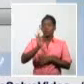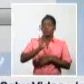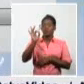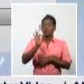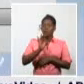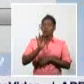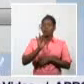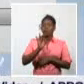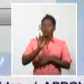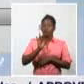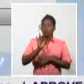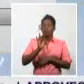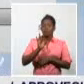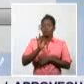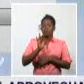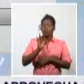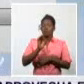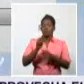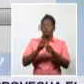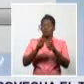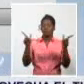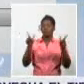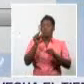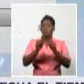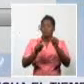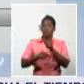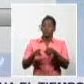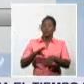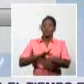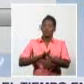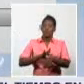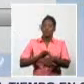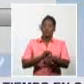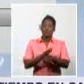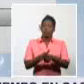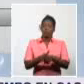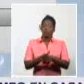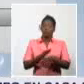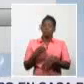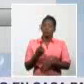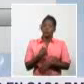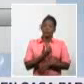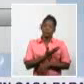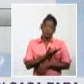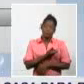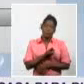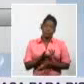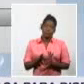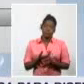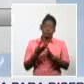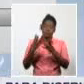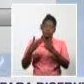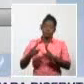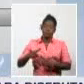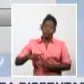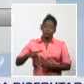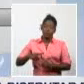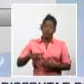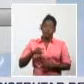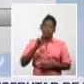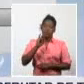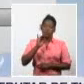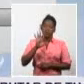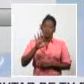4.5% of the numbers of cases in the world. And regrettably, the region also